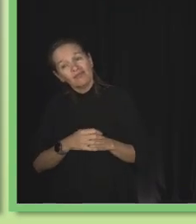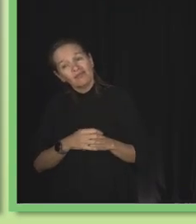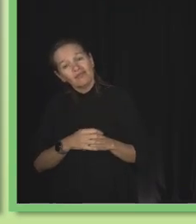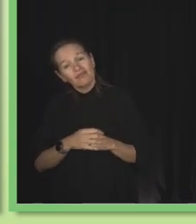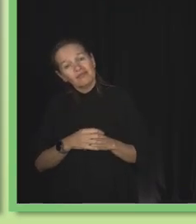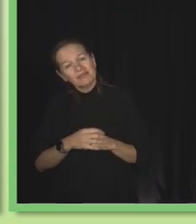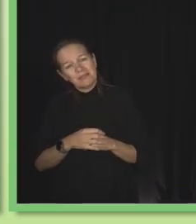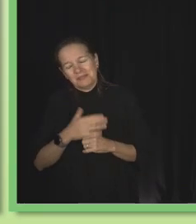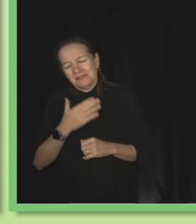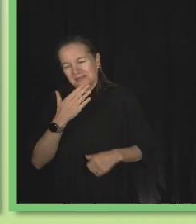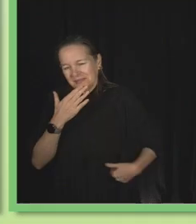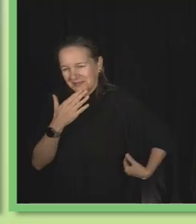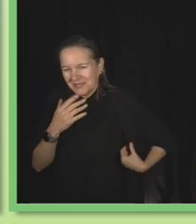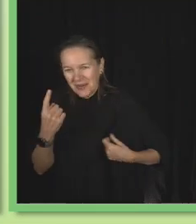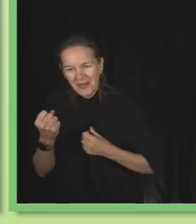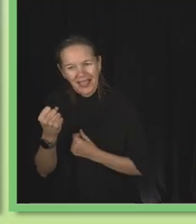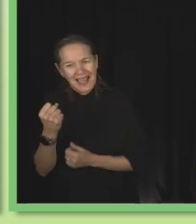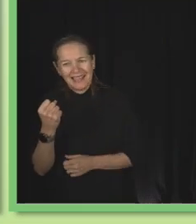Hold on.